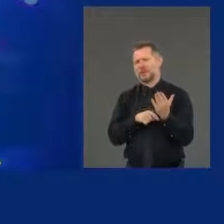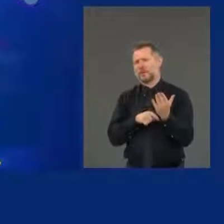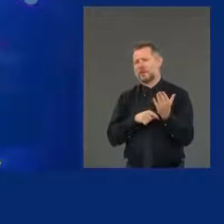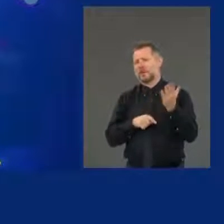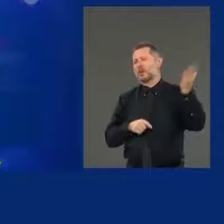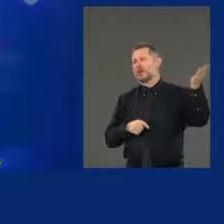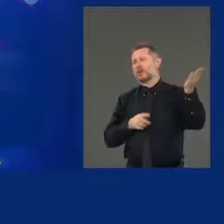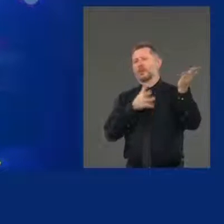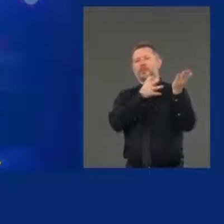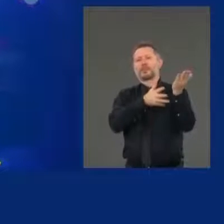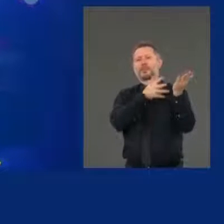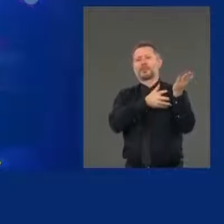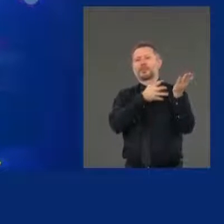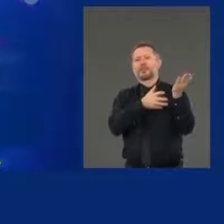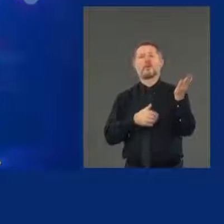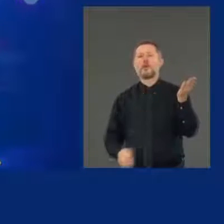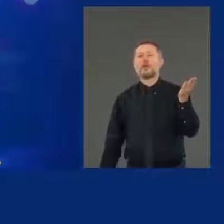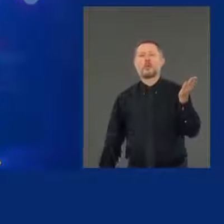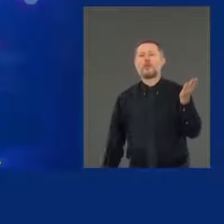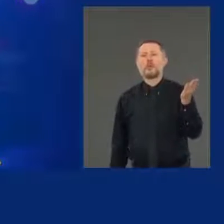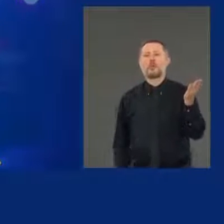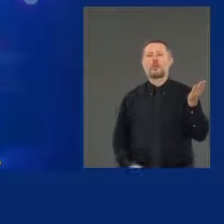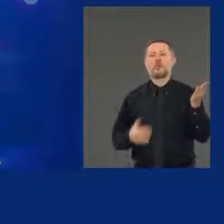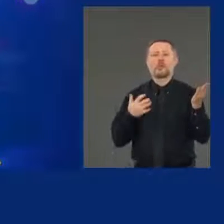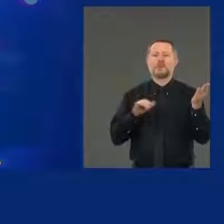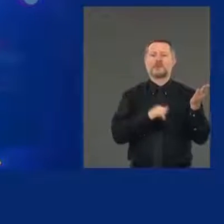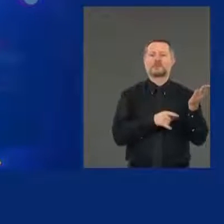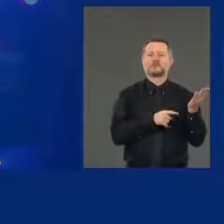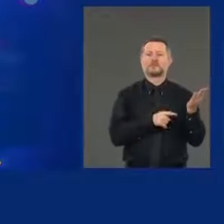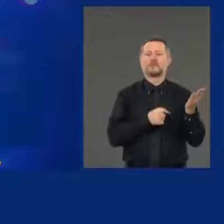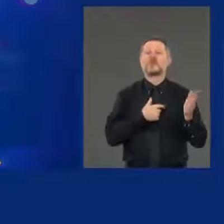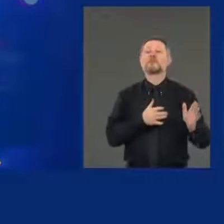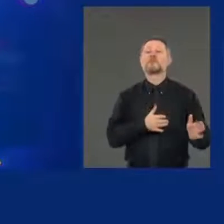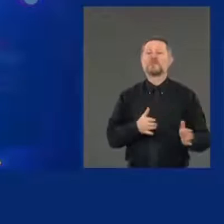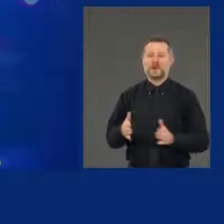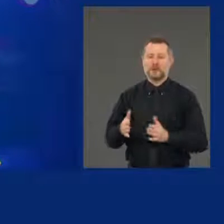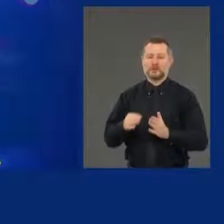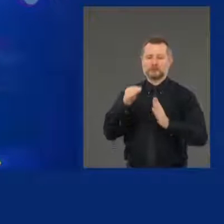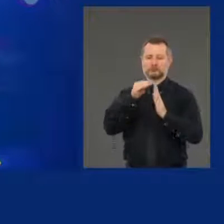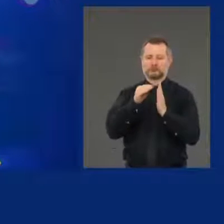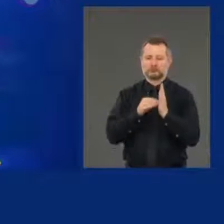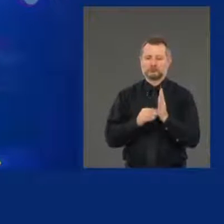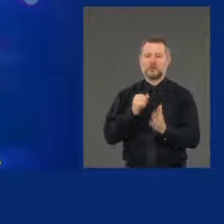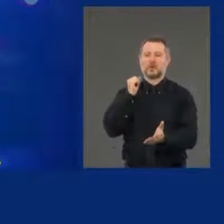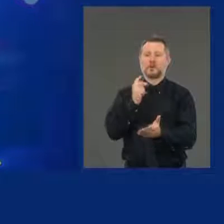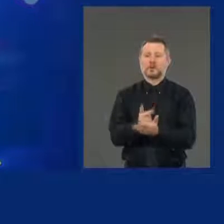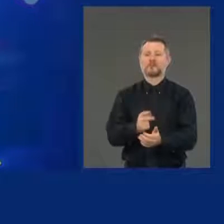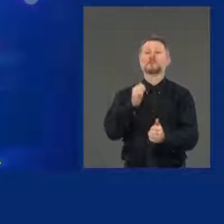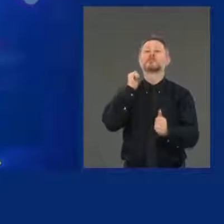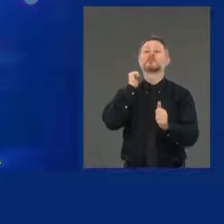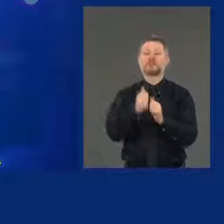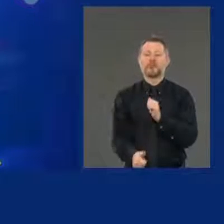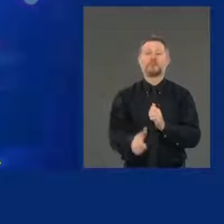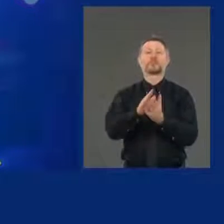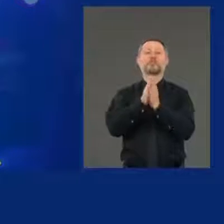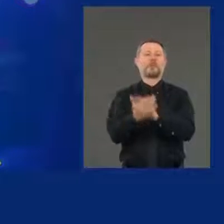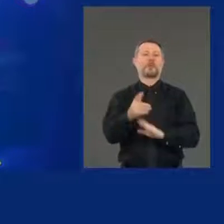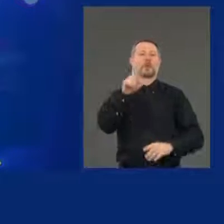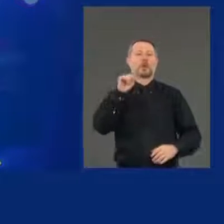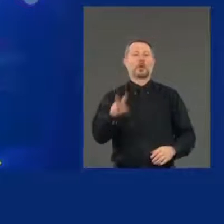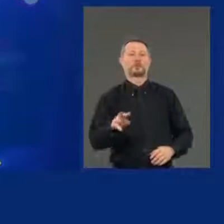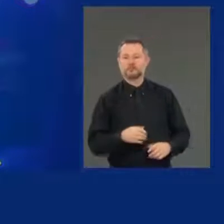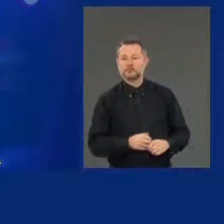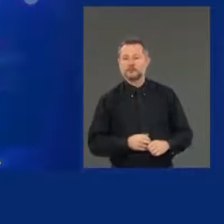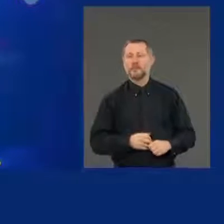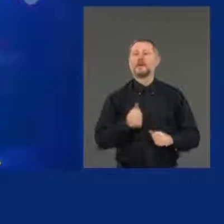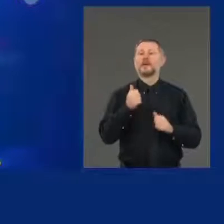years. Come up with your plan, pass it, make it law, so people know exactly what